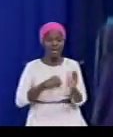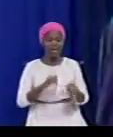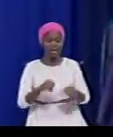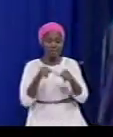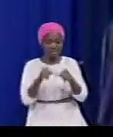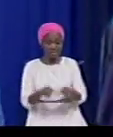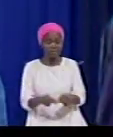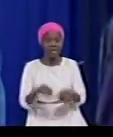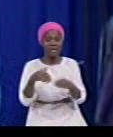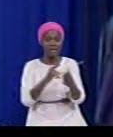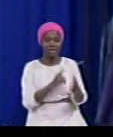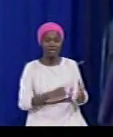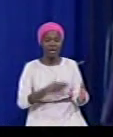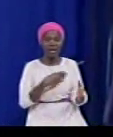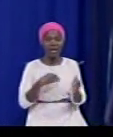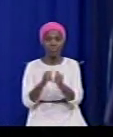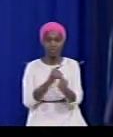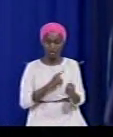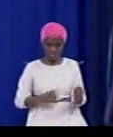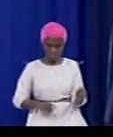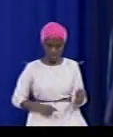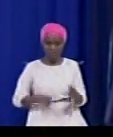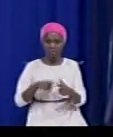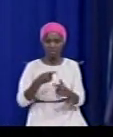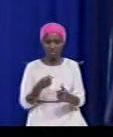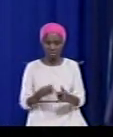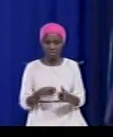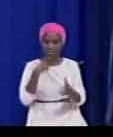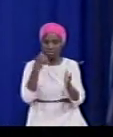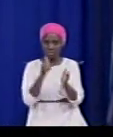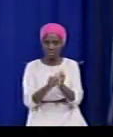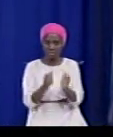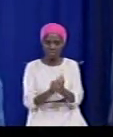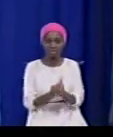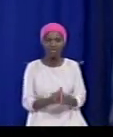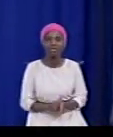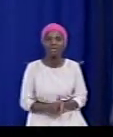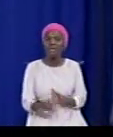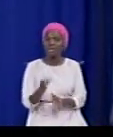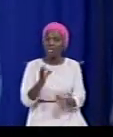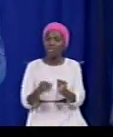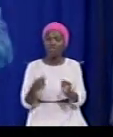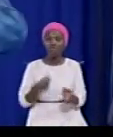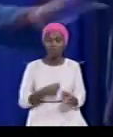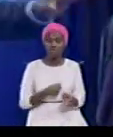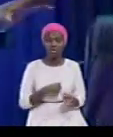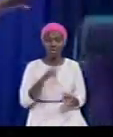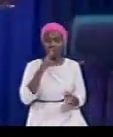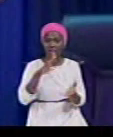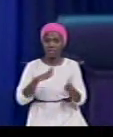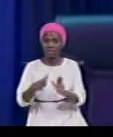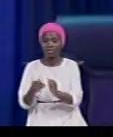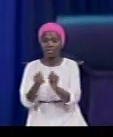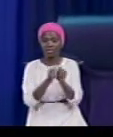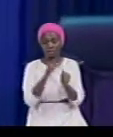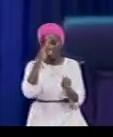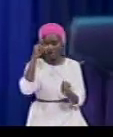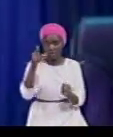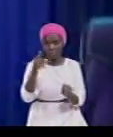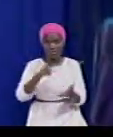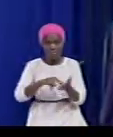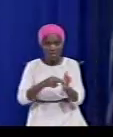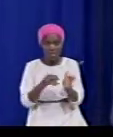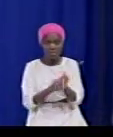in the Lord, then it says, if we're the dead with him, we're dead to the world, we're dead to our past life,